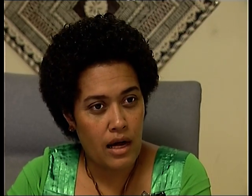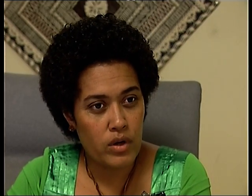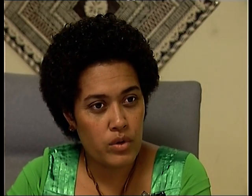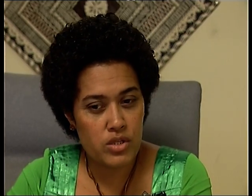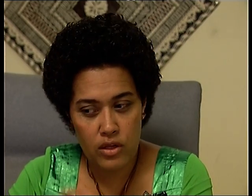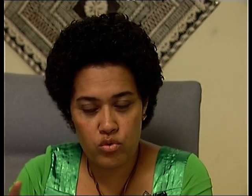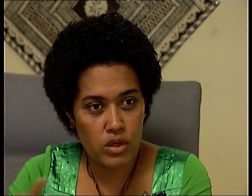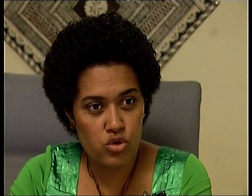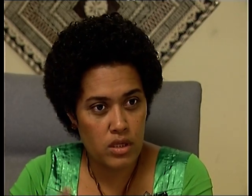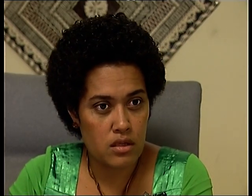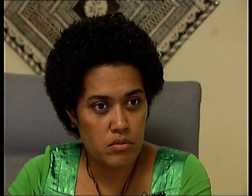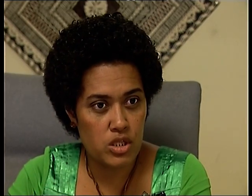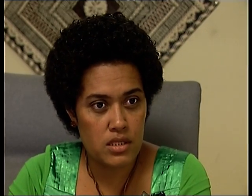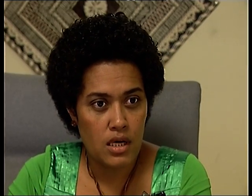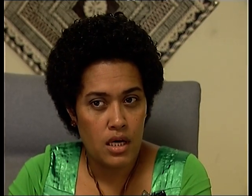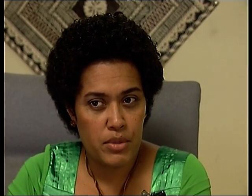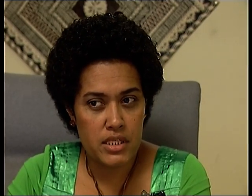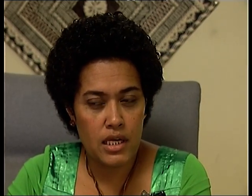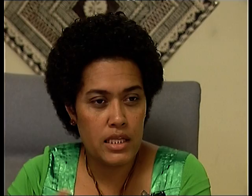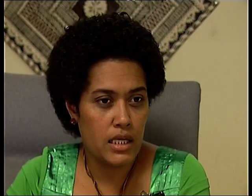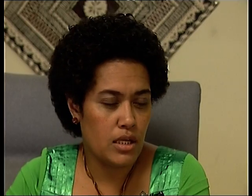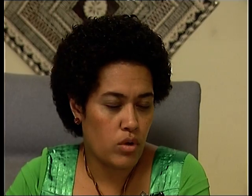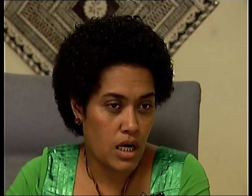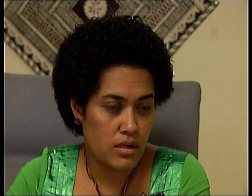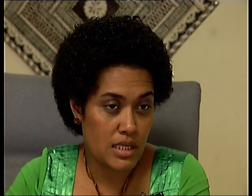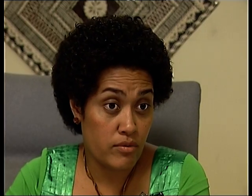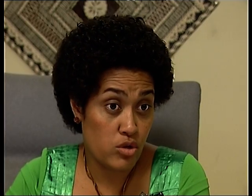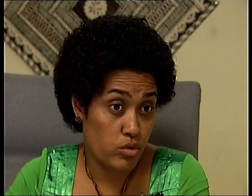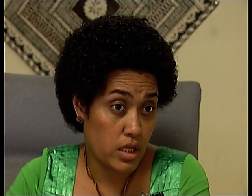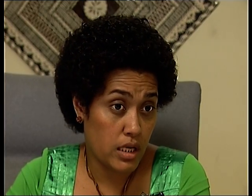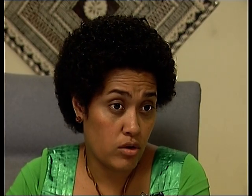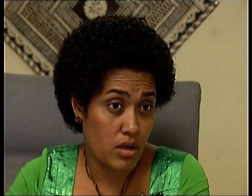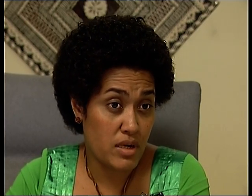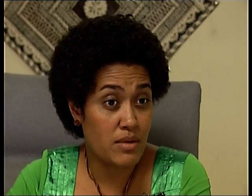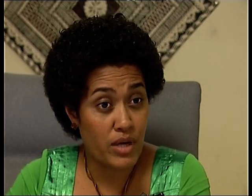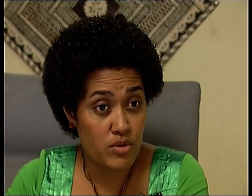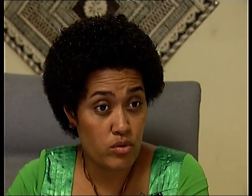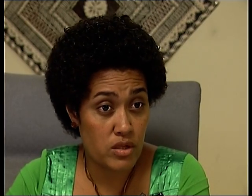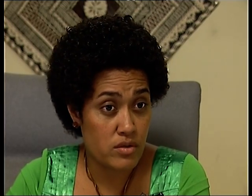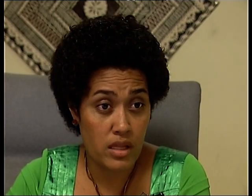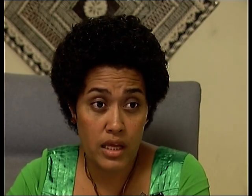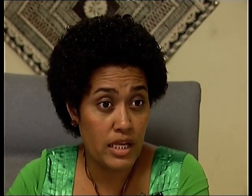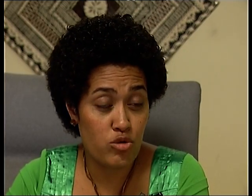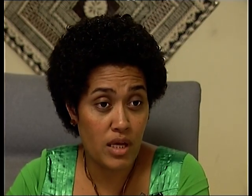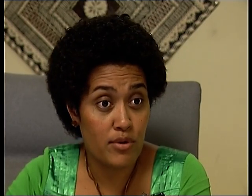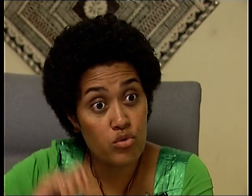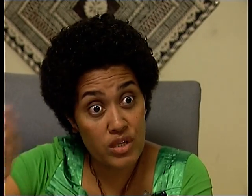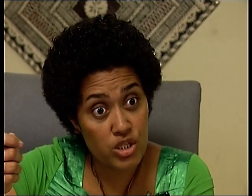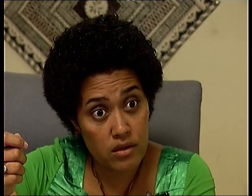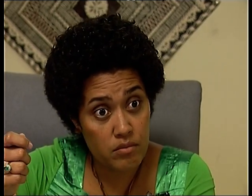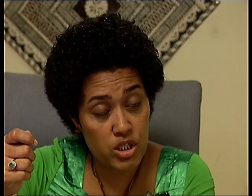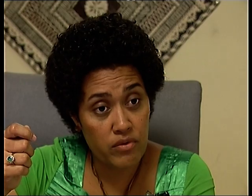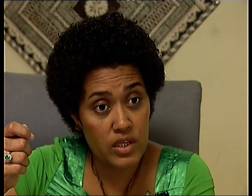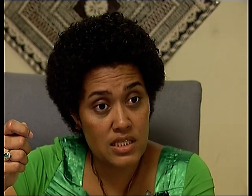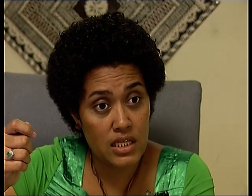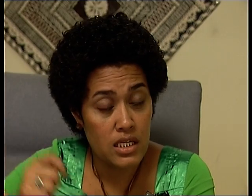tackled now. We are trying to ensure that the machines, particularly taking into account that some of these children that are getting on the bus are primary school students and they need to be able to reach